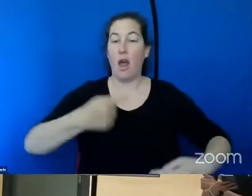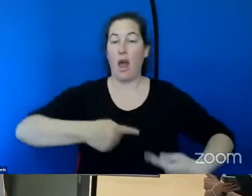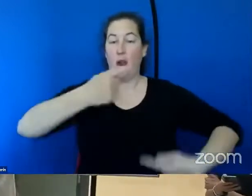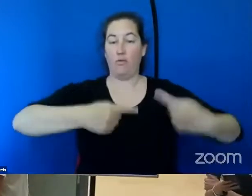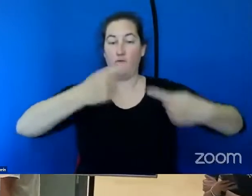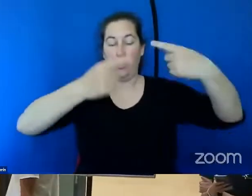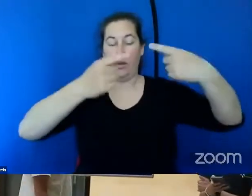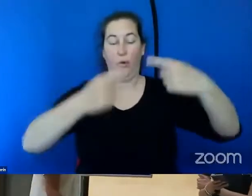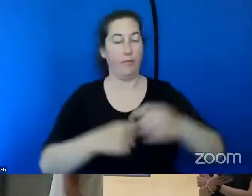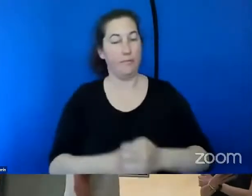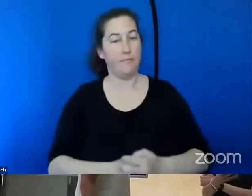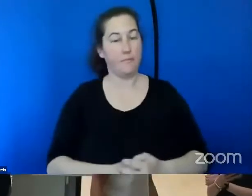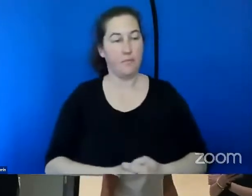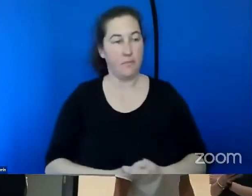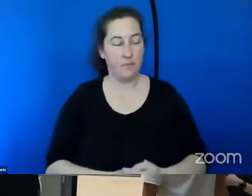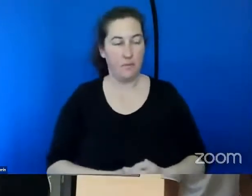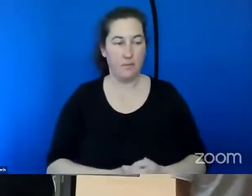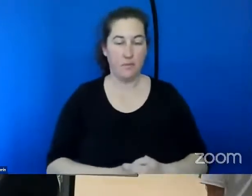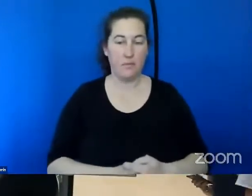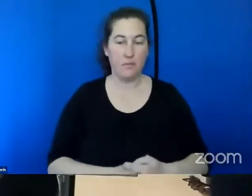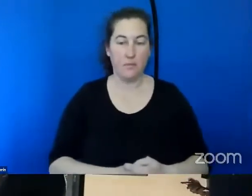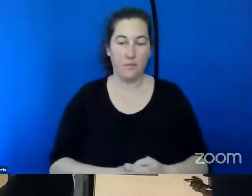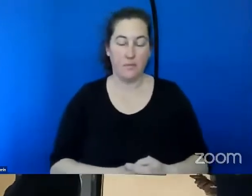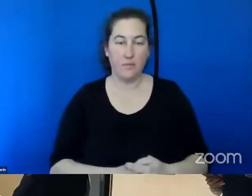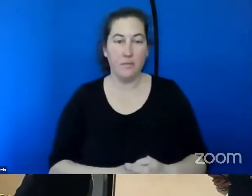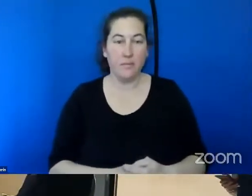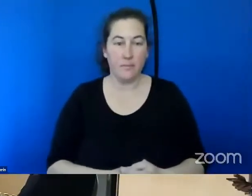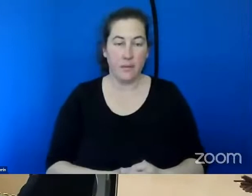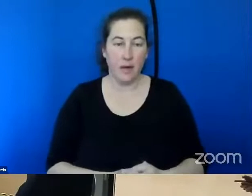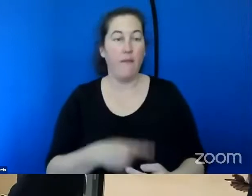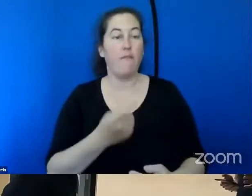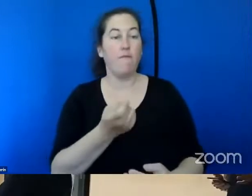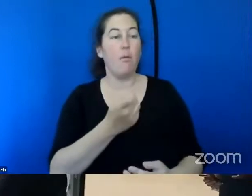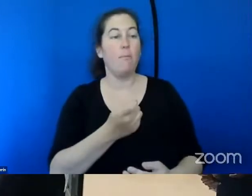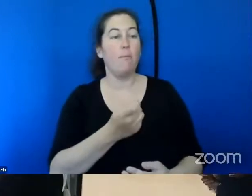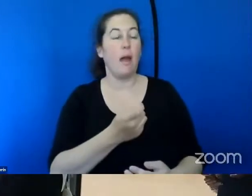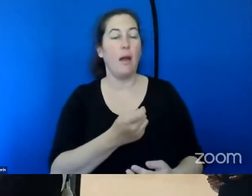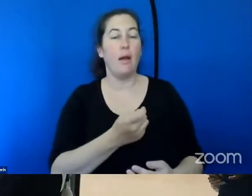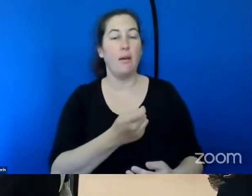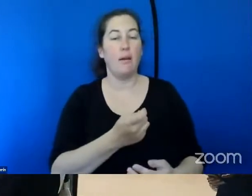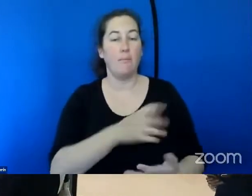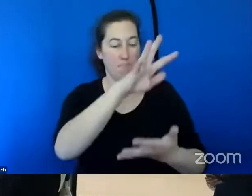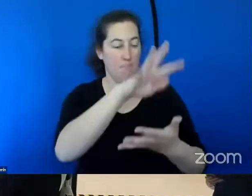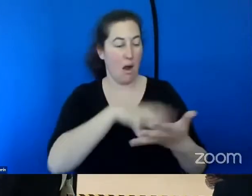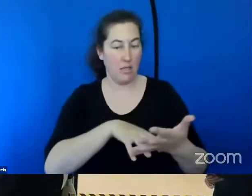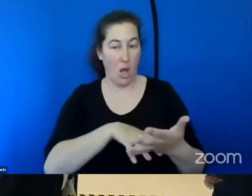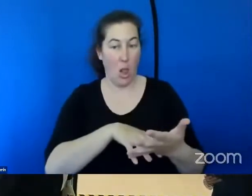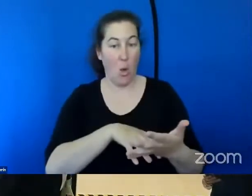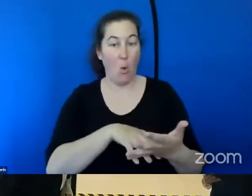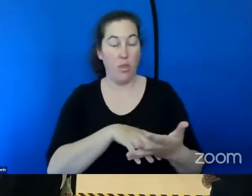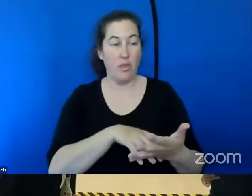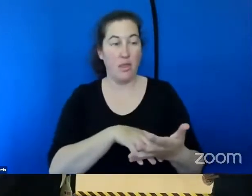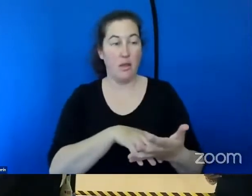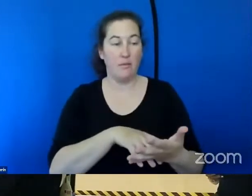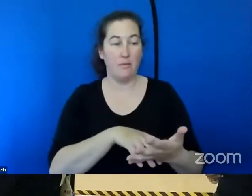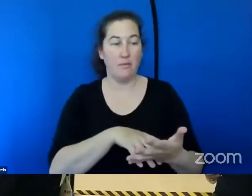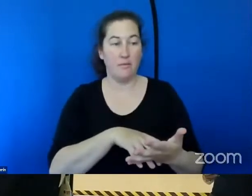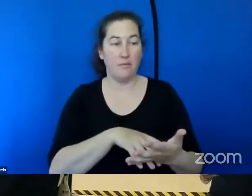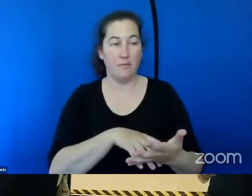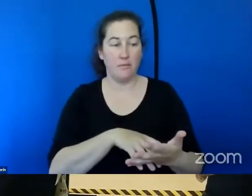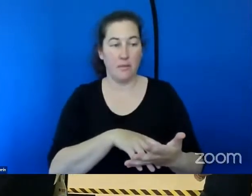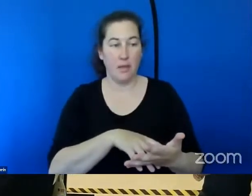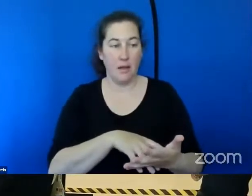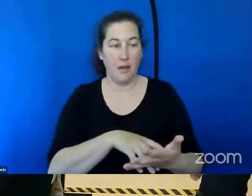looking very calm and ready to go is the pilot here, Kyle Briggs, making his debut, like Carla